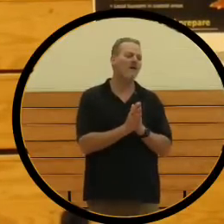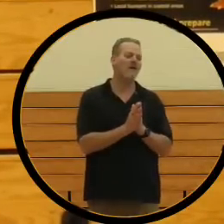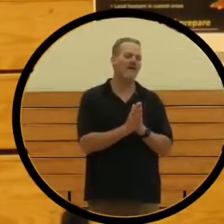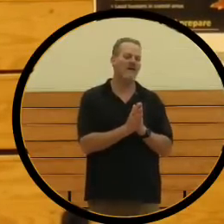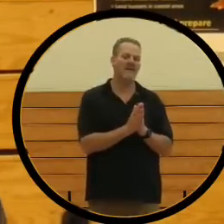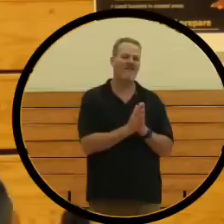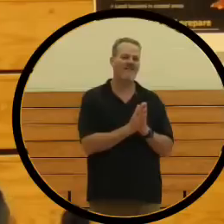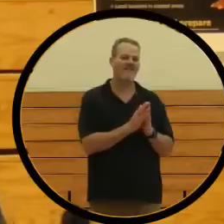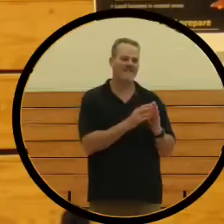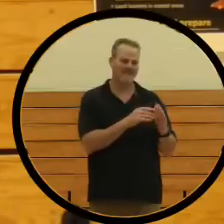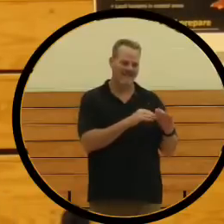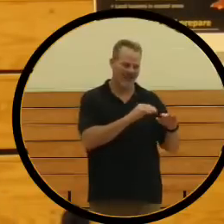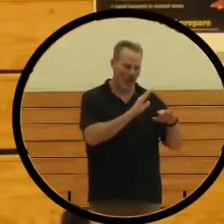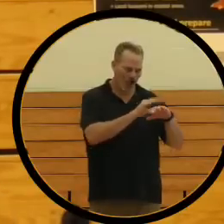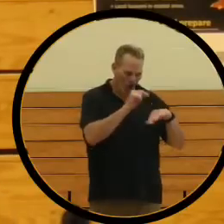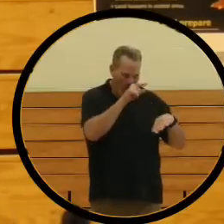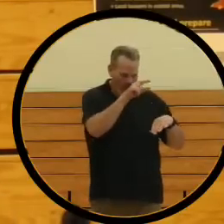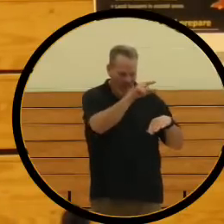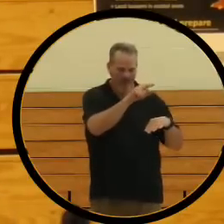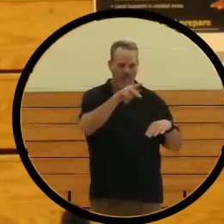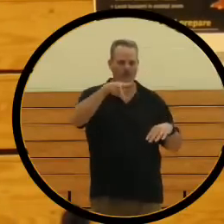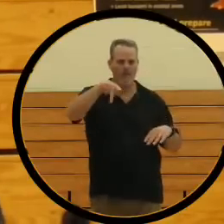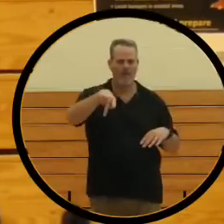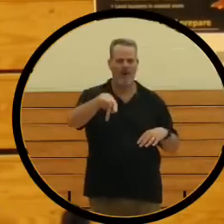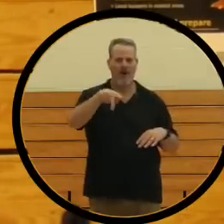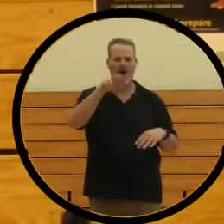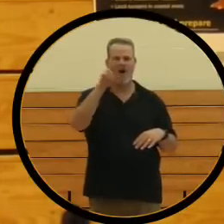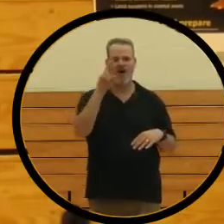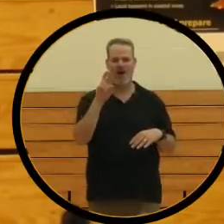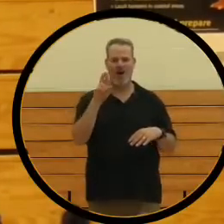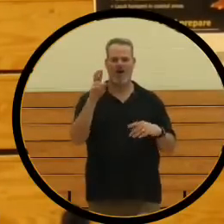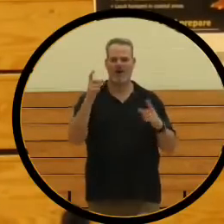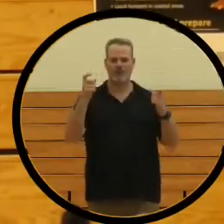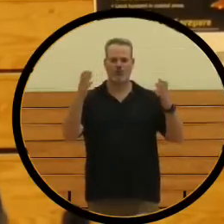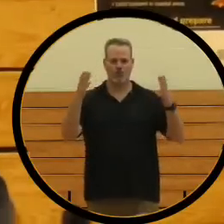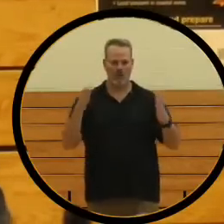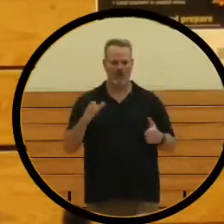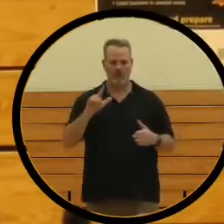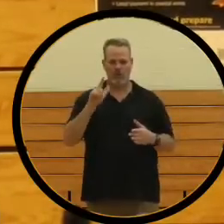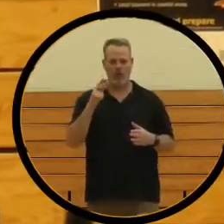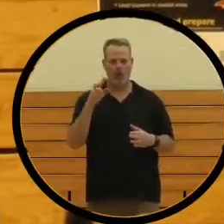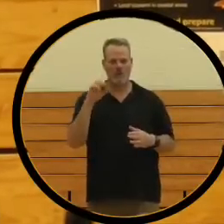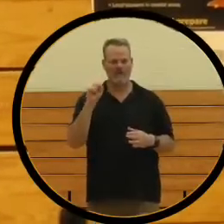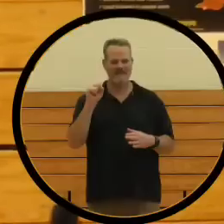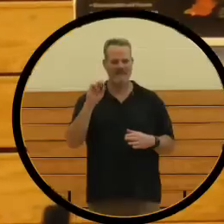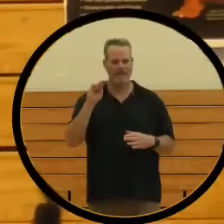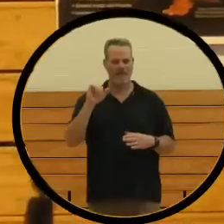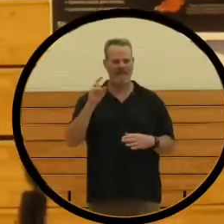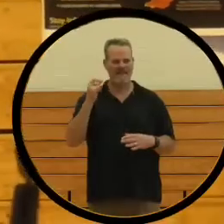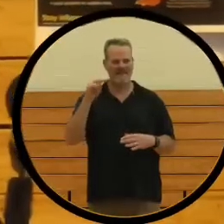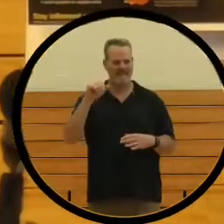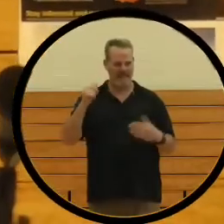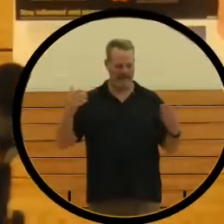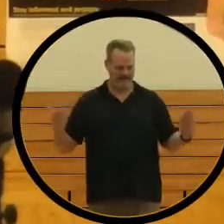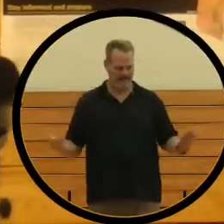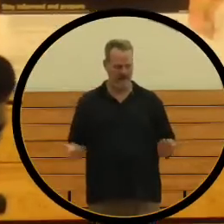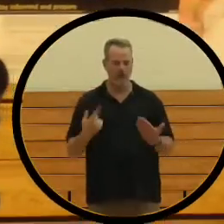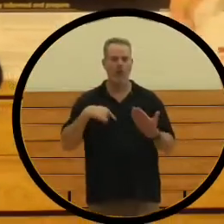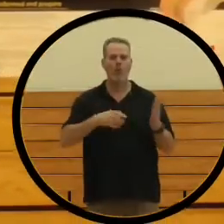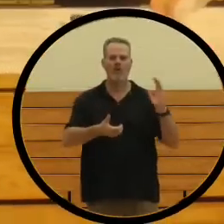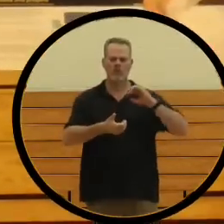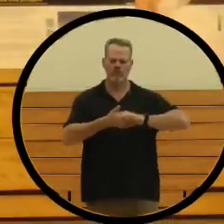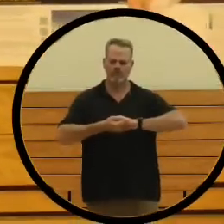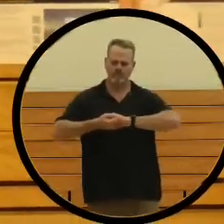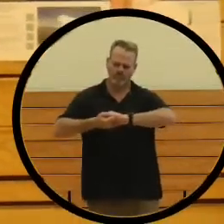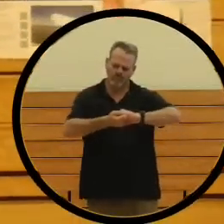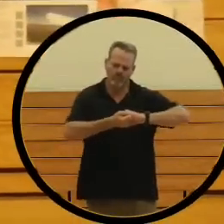out Parks and Recreation, Director Maurice Messia. Messina is here, but we do work closely